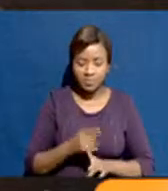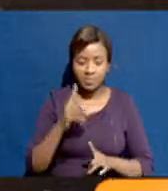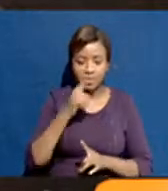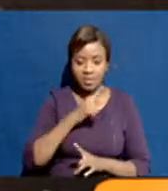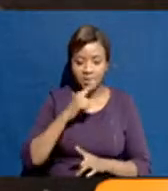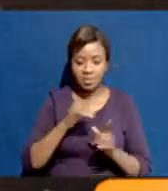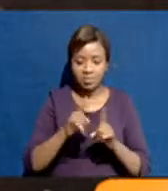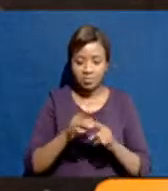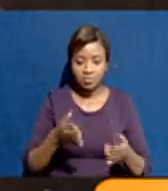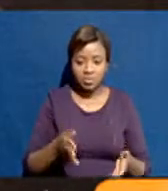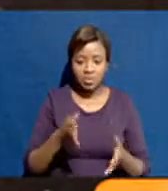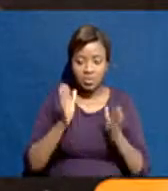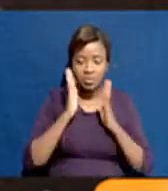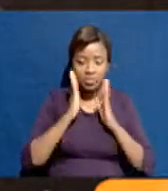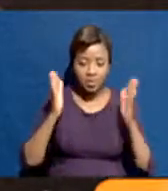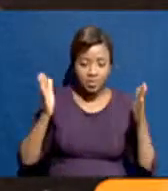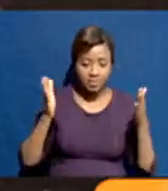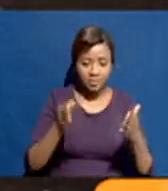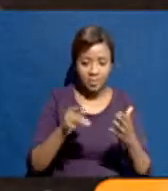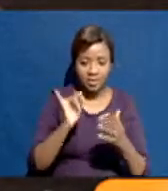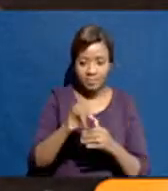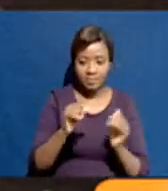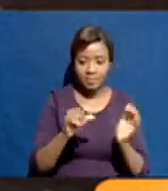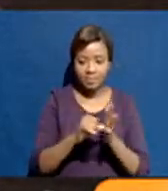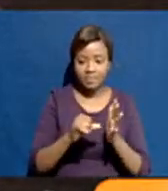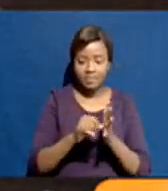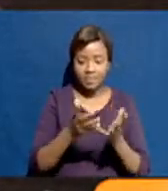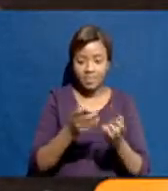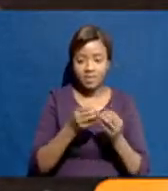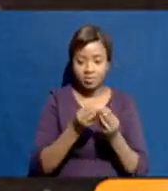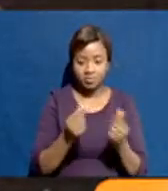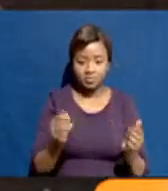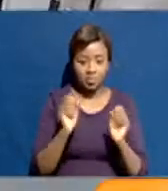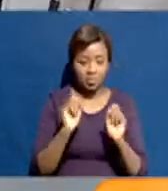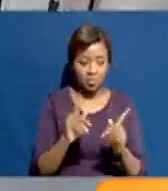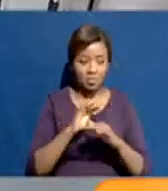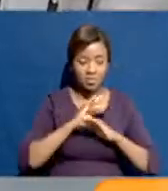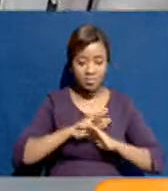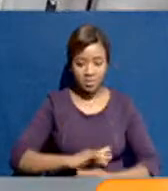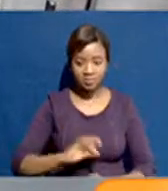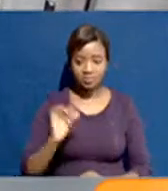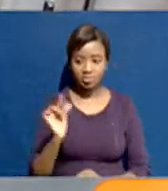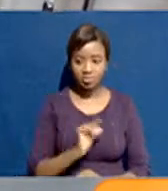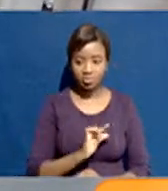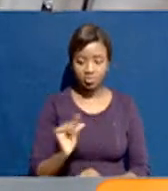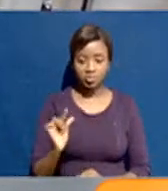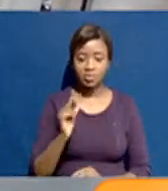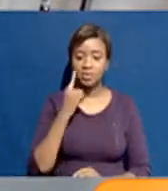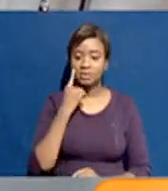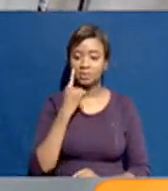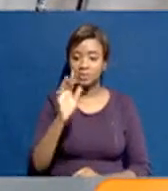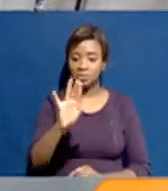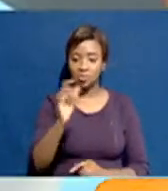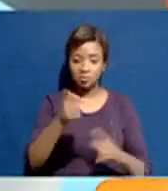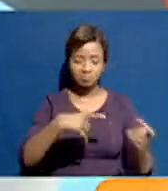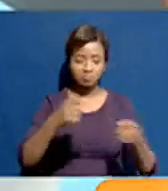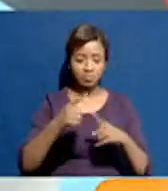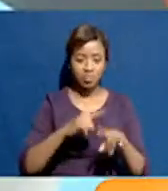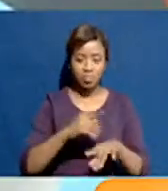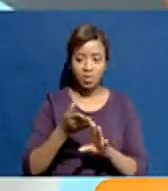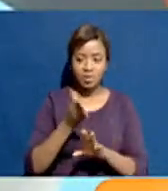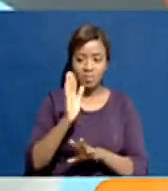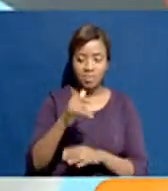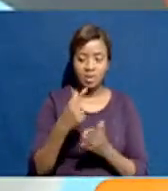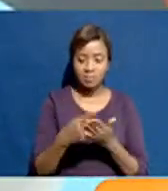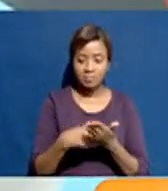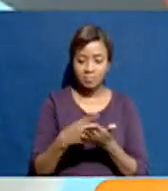have currently, it is that problem that we see. All right. I have to take a quick break here on the Monday Report. I see a lot of your feedback coming through. We'll read some of them. When we come back, we now talk